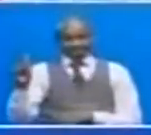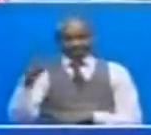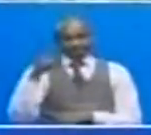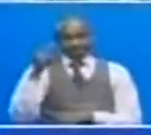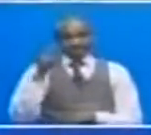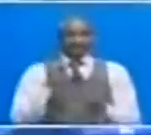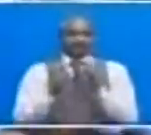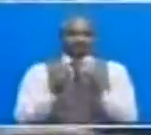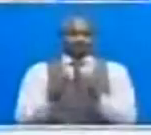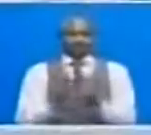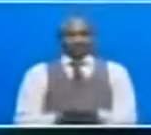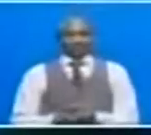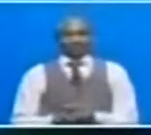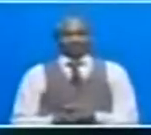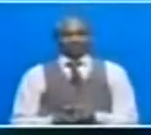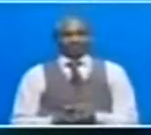KTN Sports.